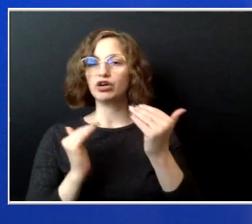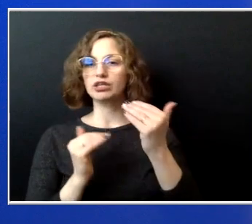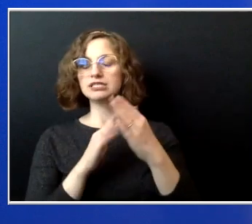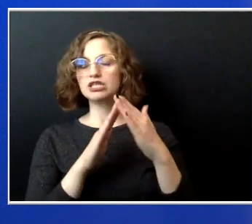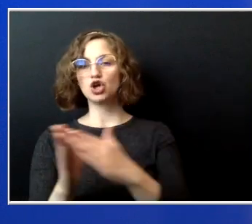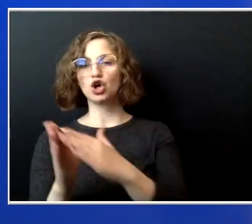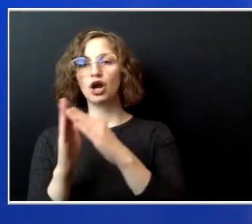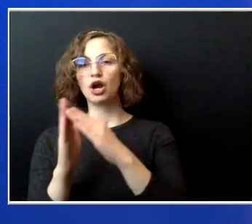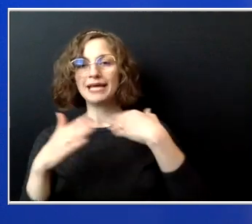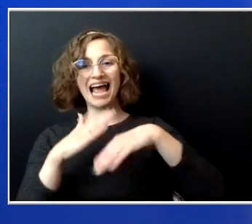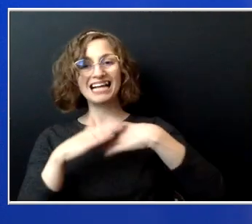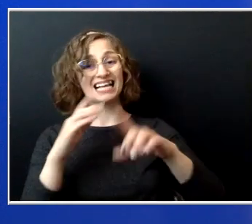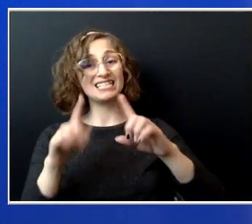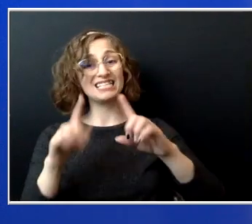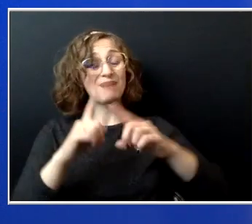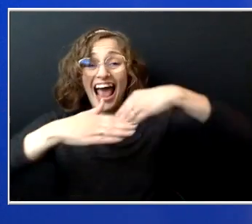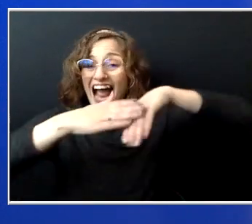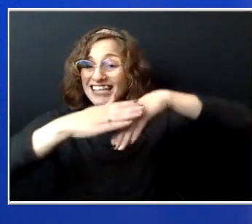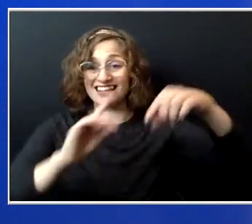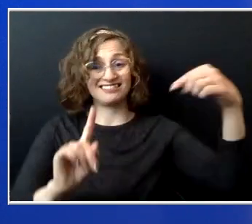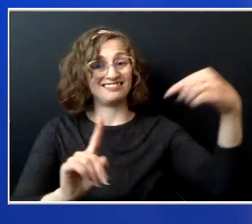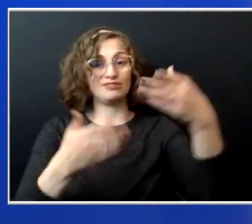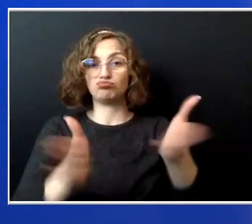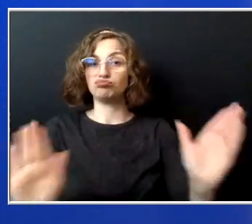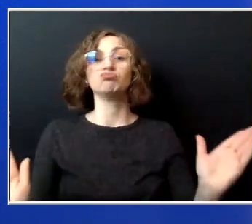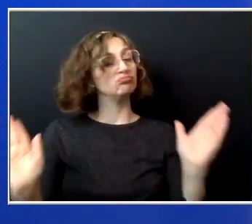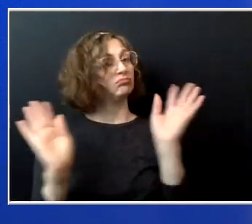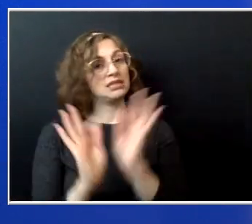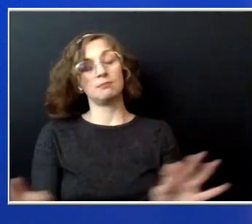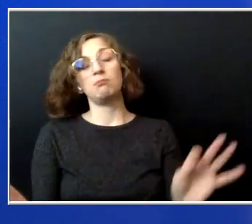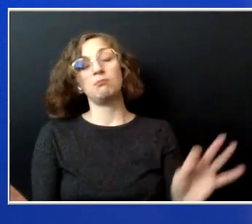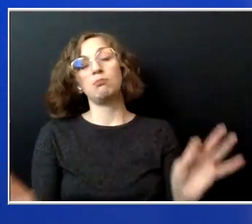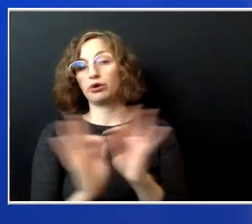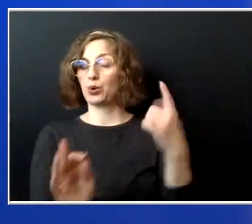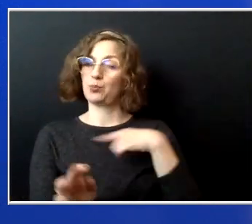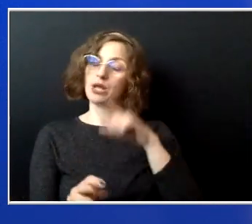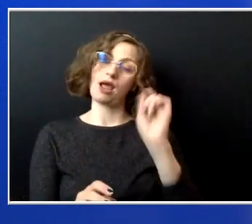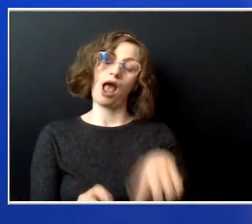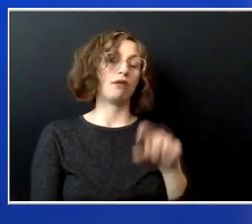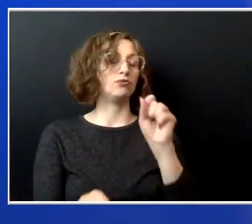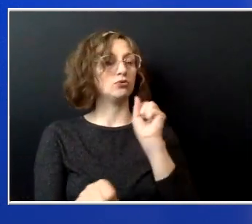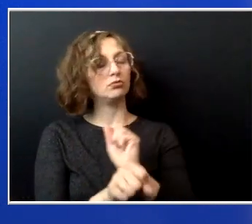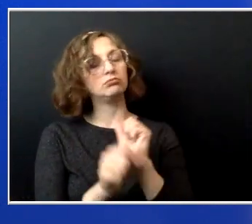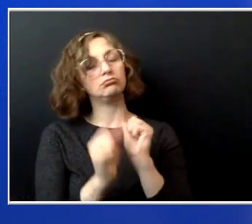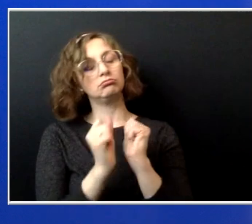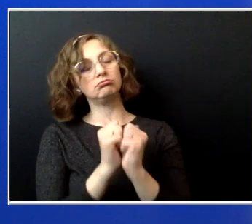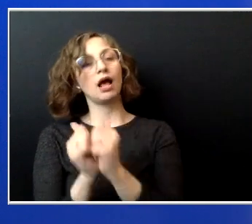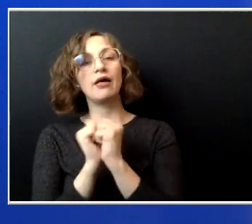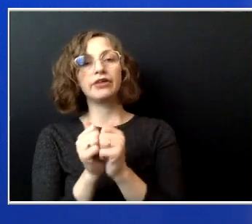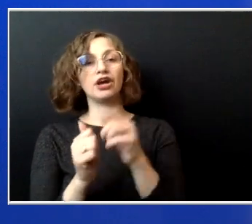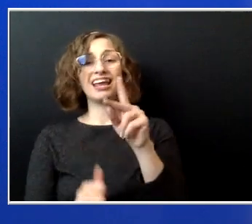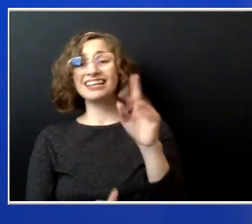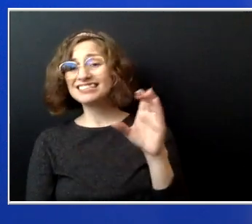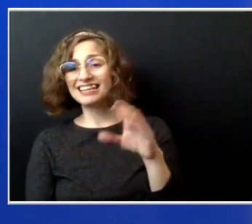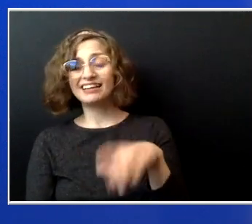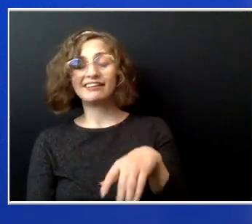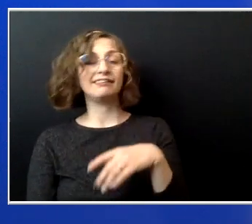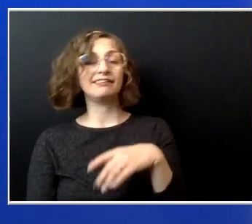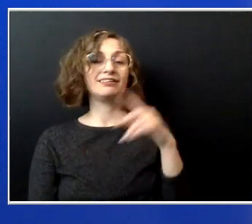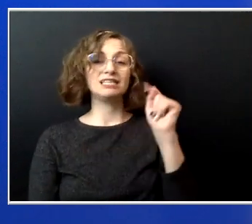work together with lots of people at lots of levels, not only in Kansas City, but Topeka and DC, to really be able to